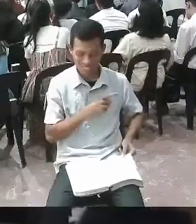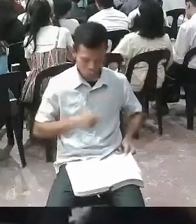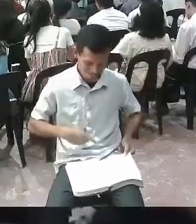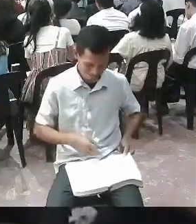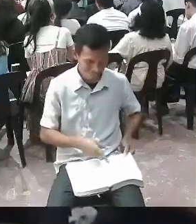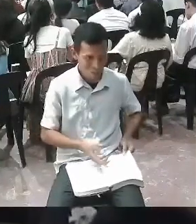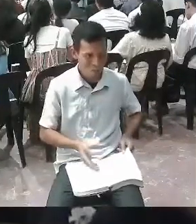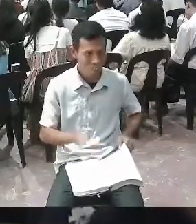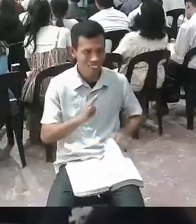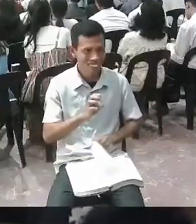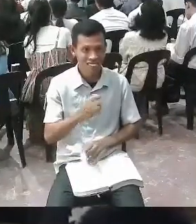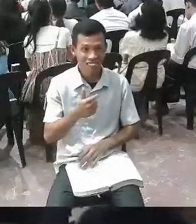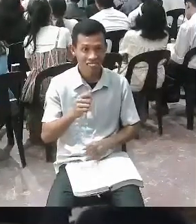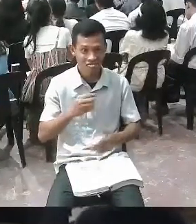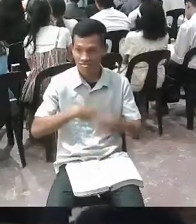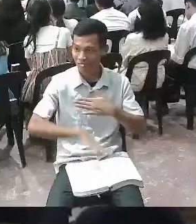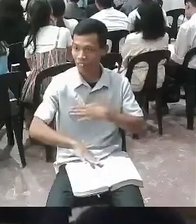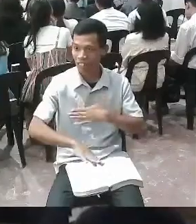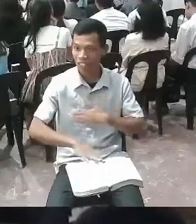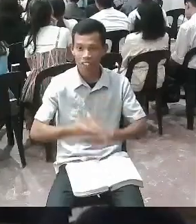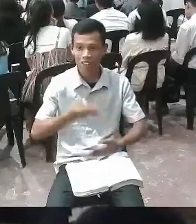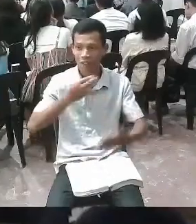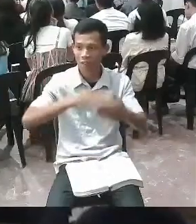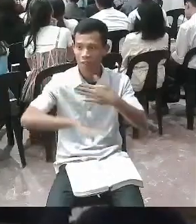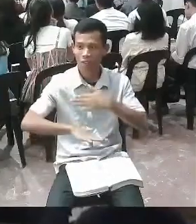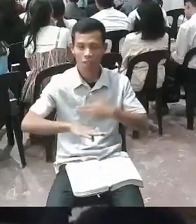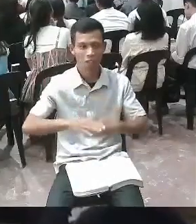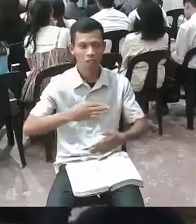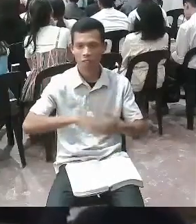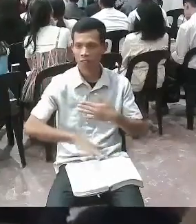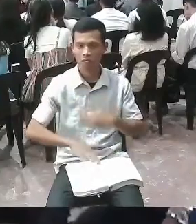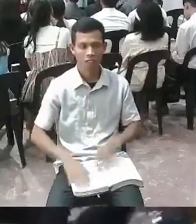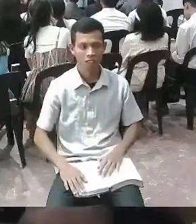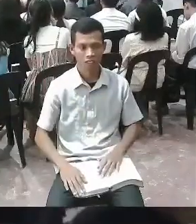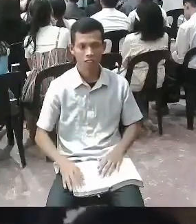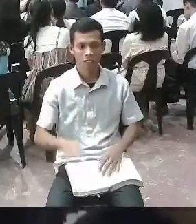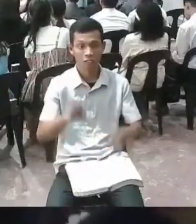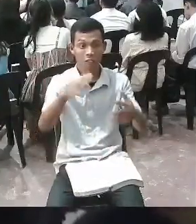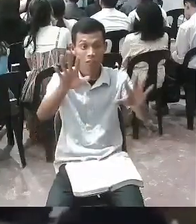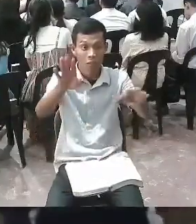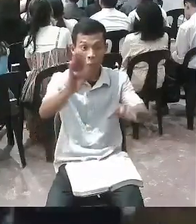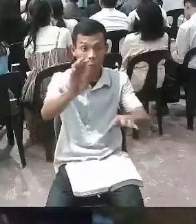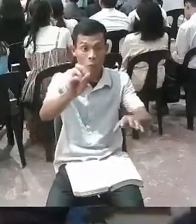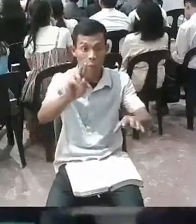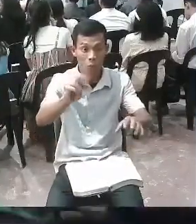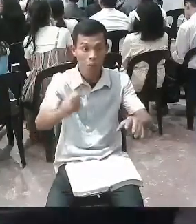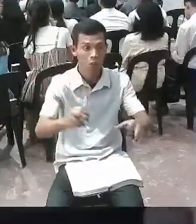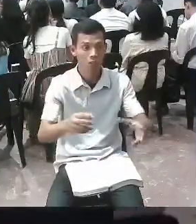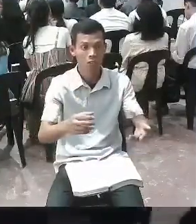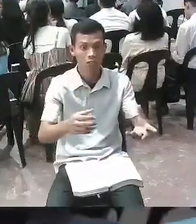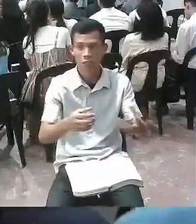Because it's boring. It's boring. Any of you want to go home yet?